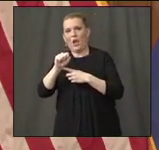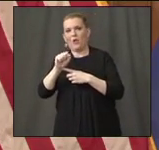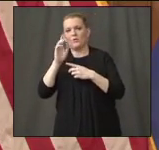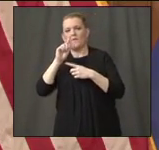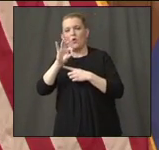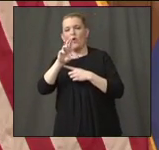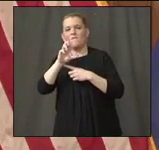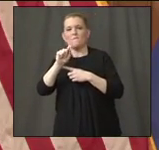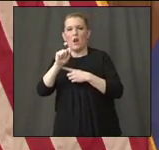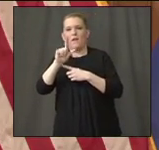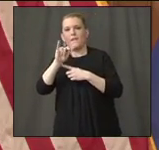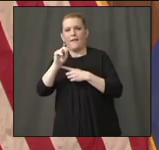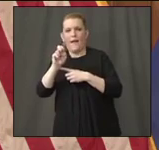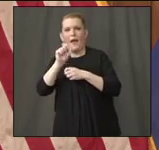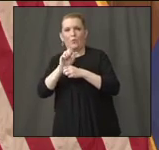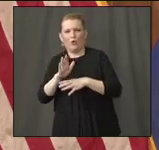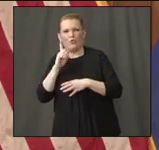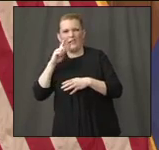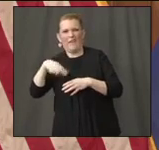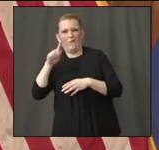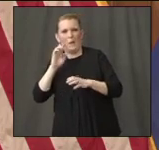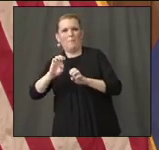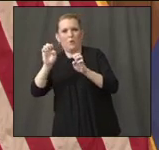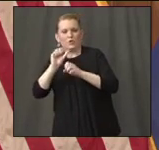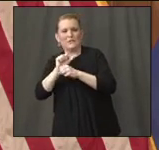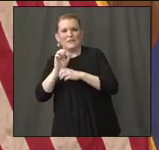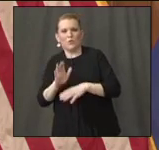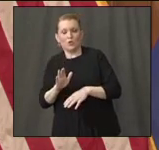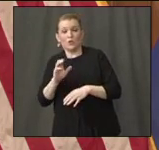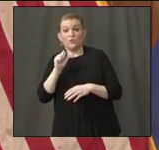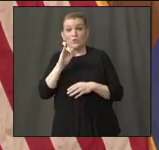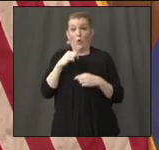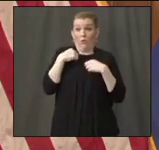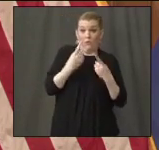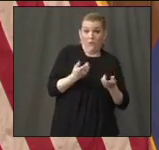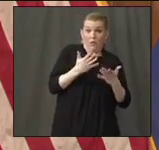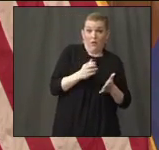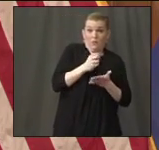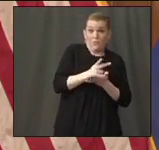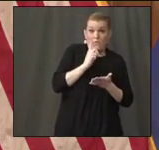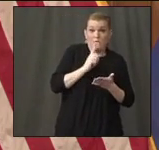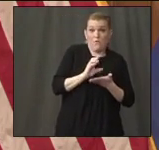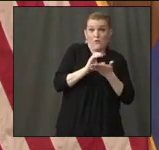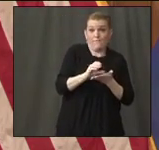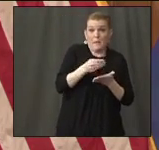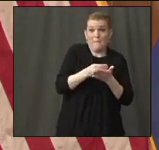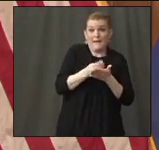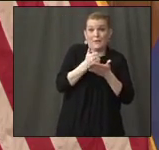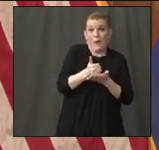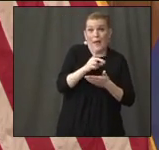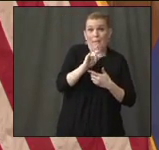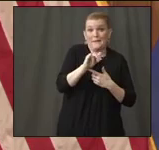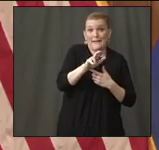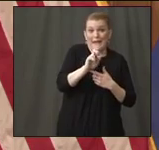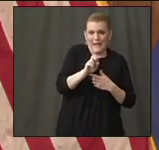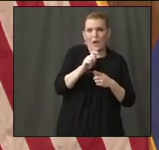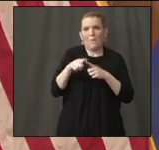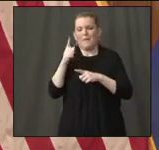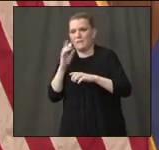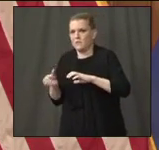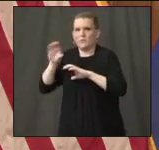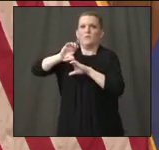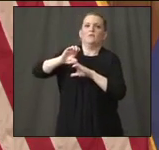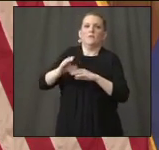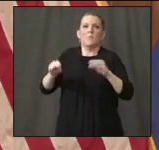that will be an enhanced child care program that will allow for a short time to help during this COVID crisis